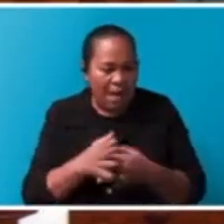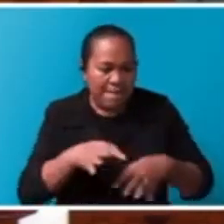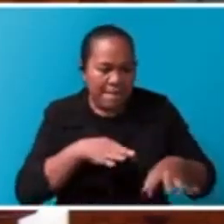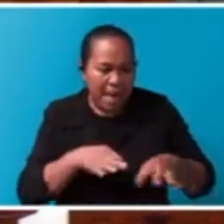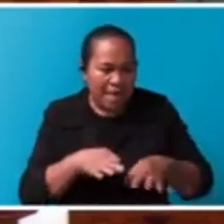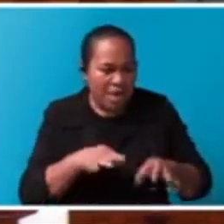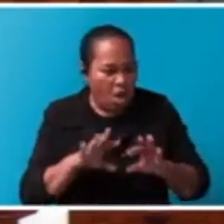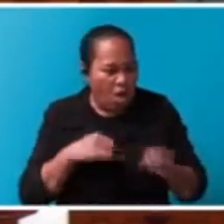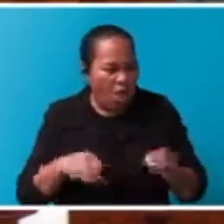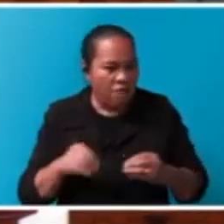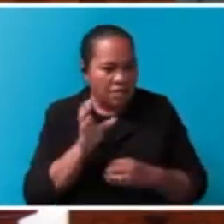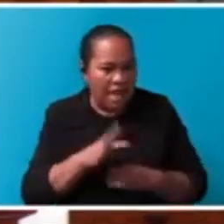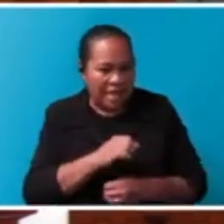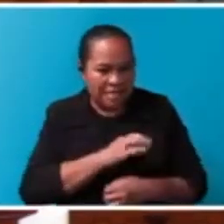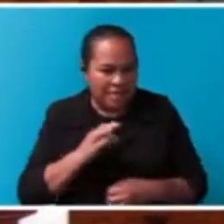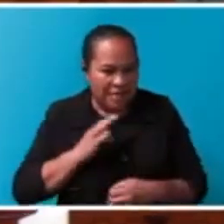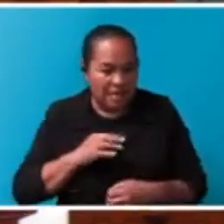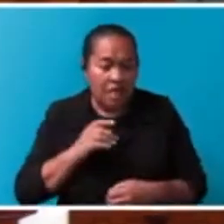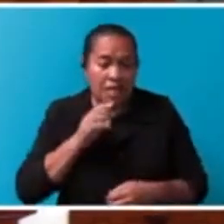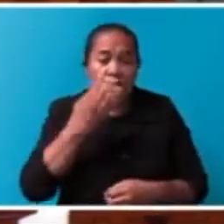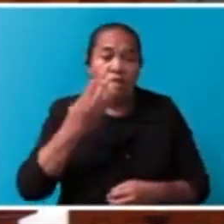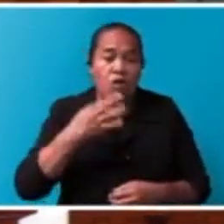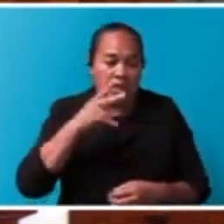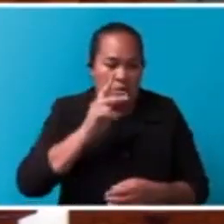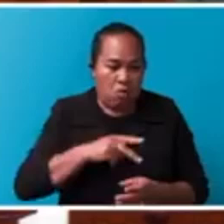officers across the 14 provinces.